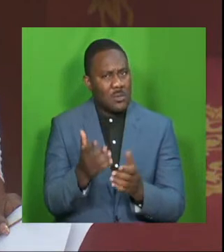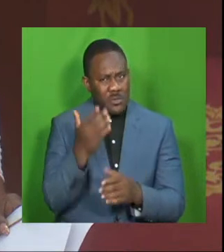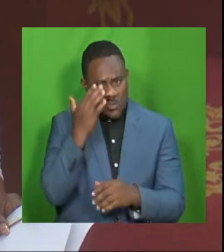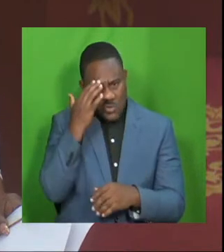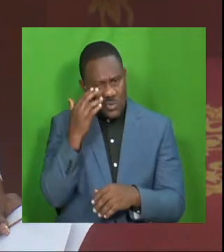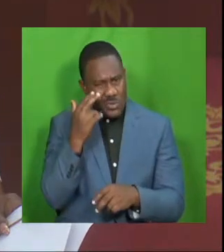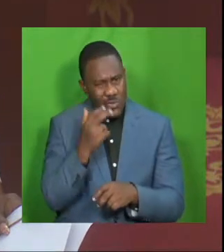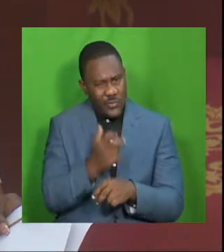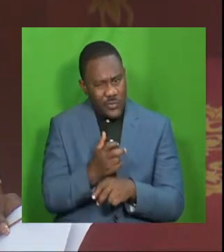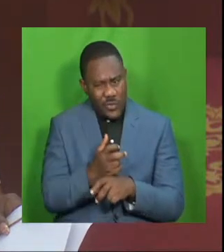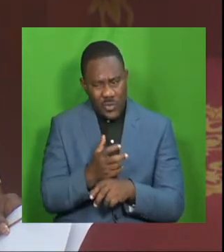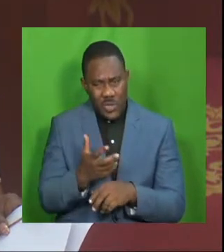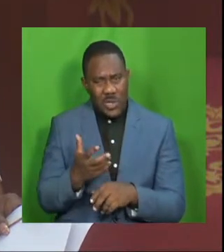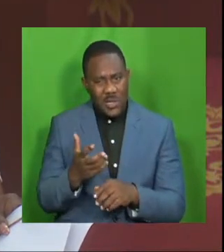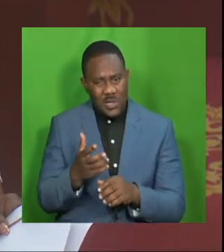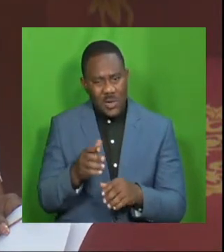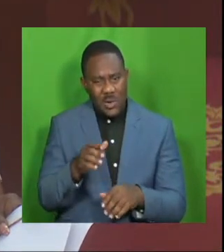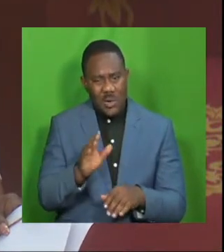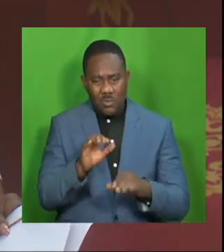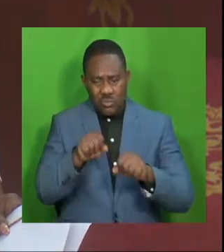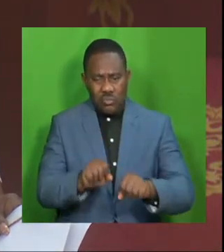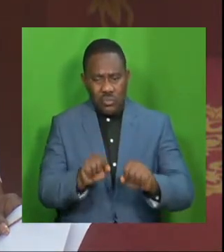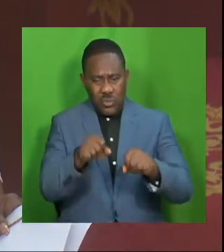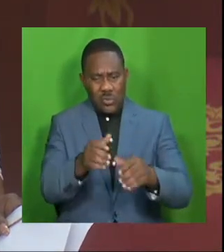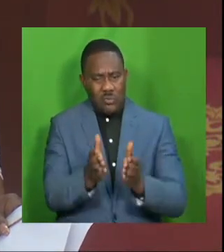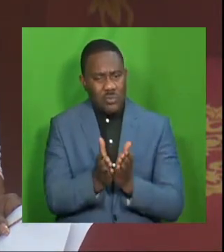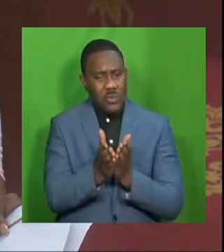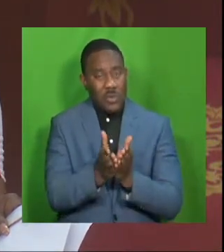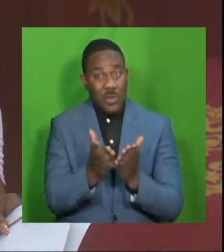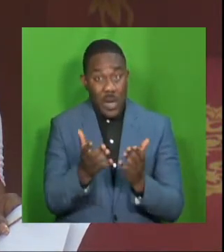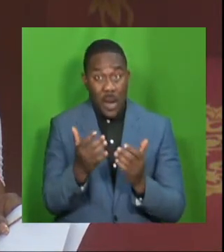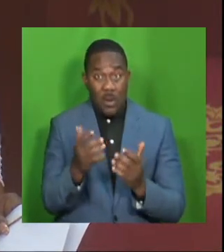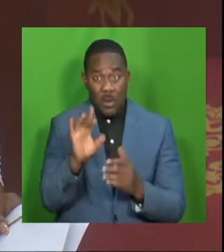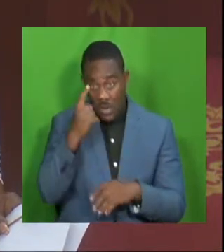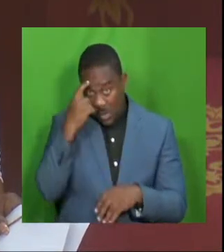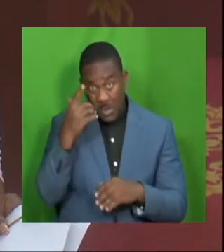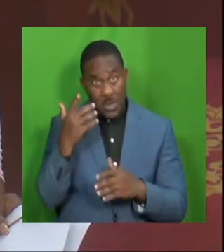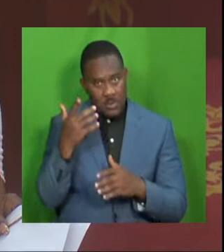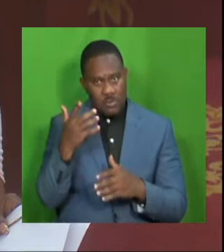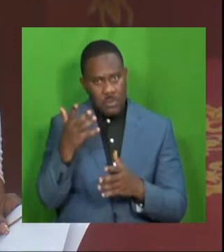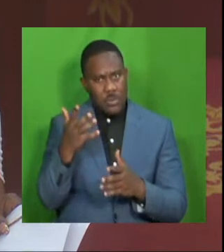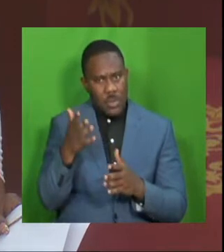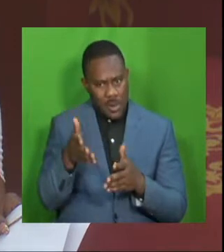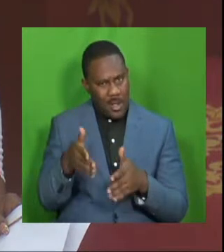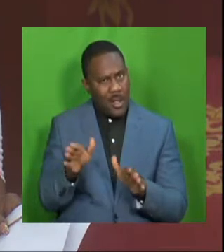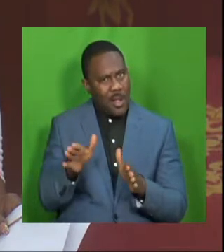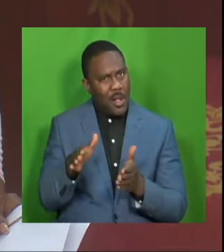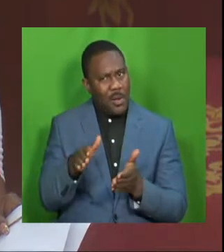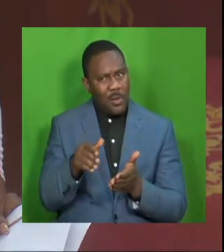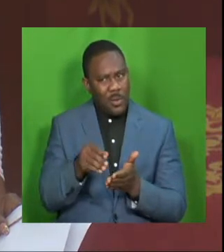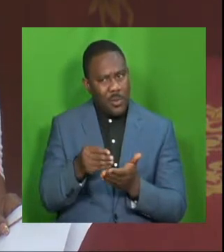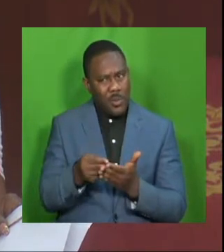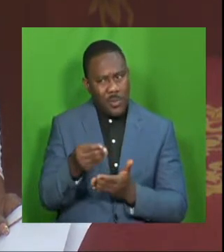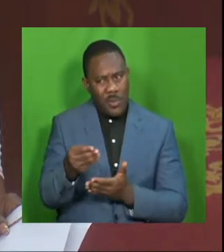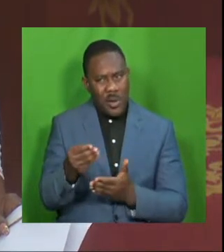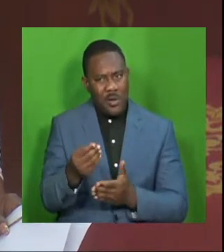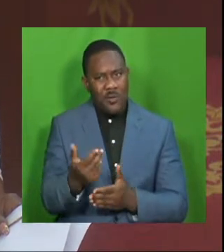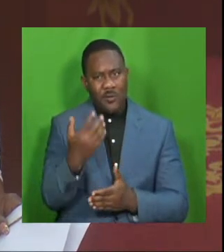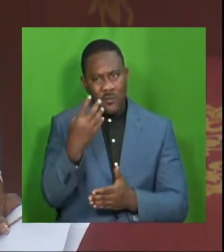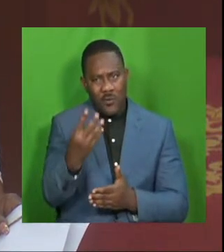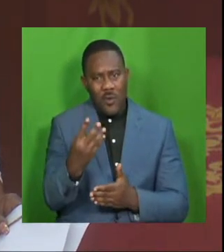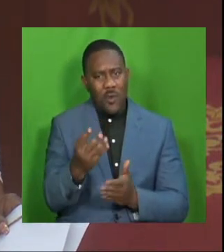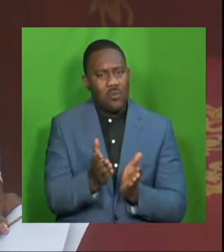given us approval to buy 4 patrol boats so we can use to patrol on the sea and to deter all